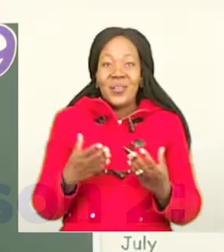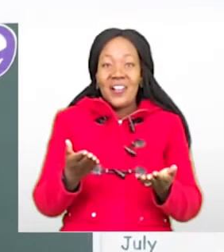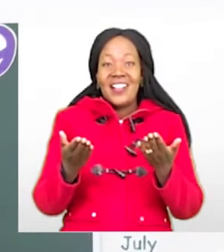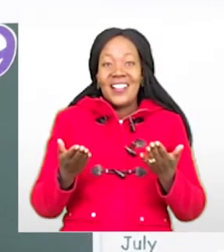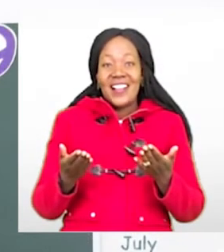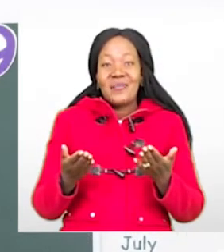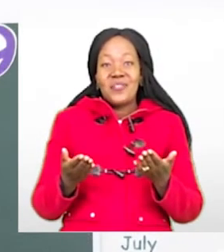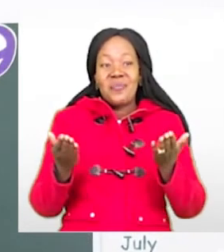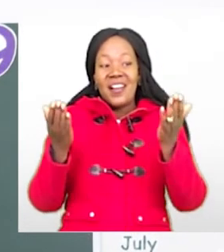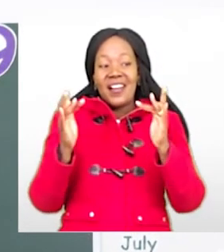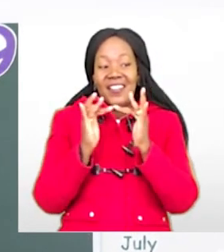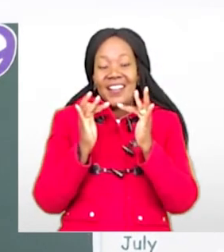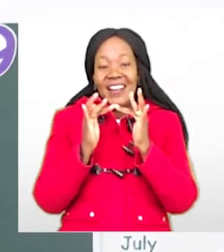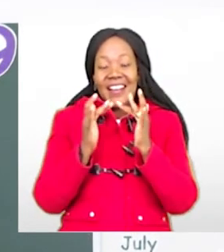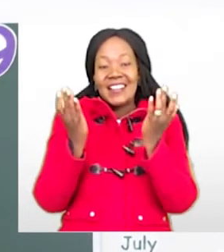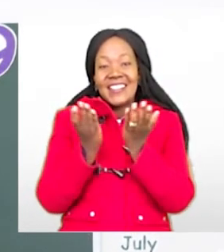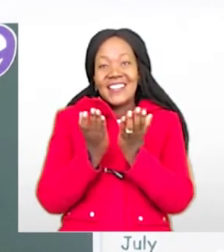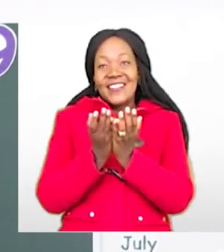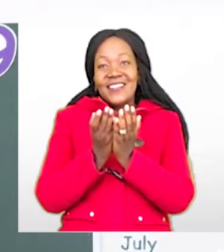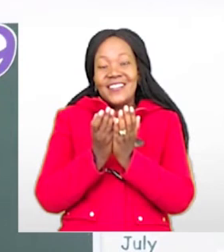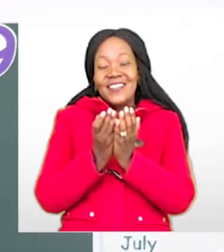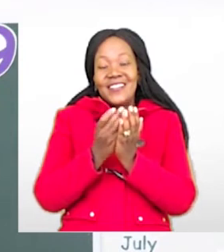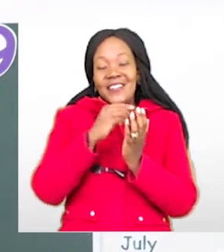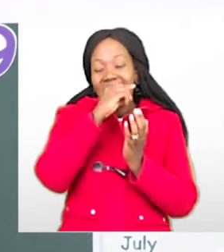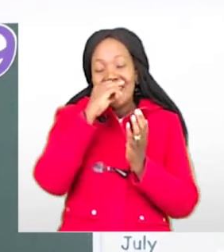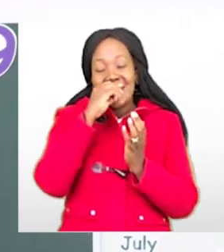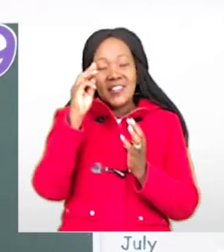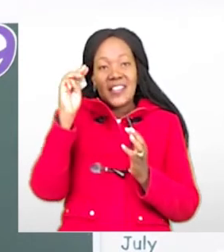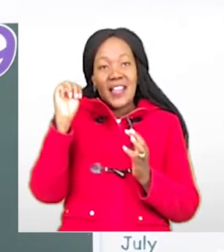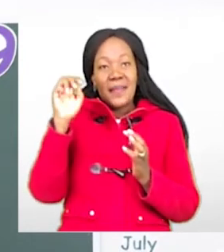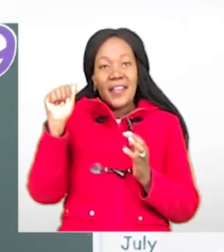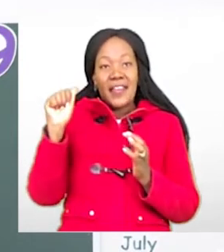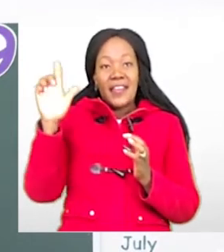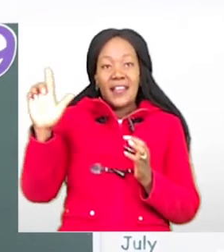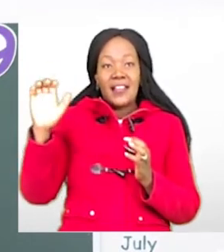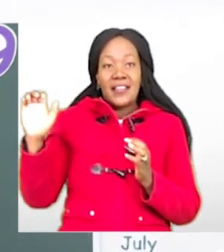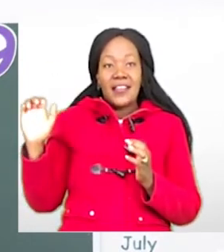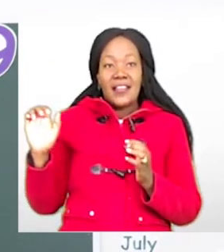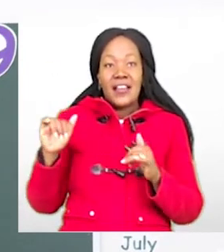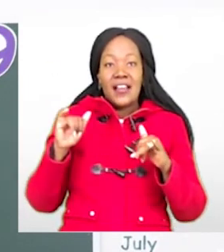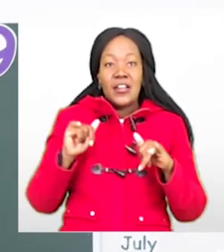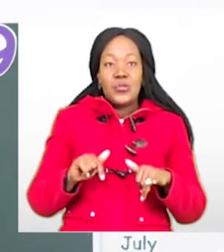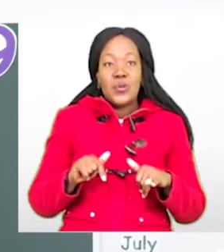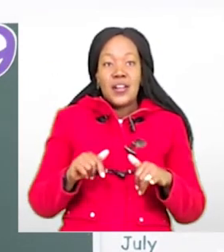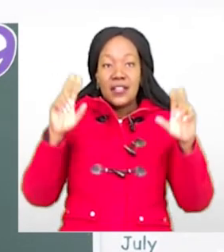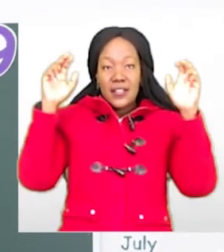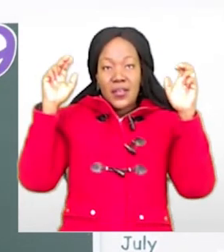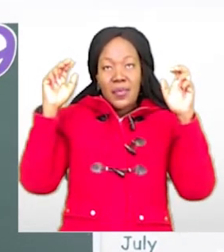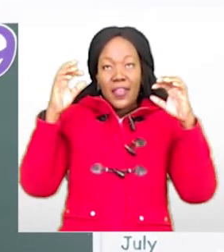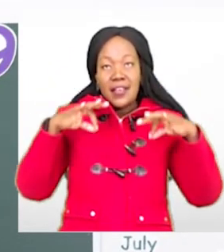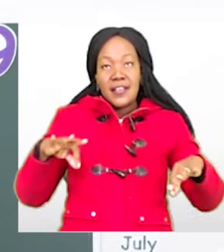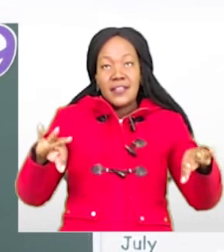Welcome to My Zone Online School. My name is Teacher Nitsai. Today's theme is